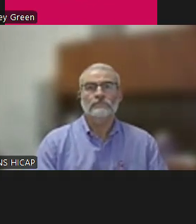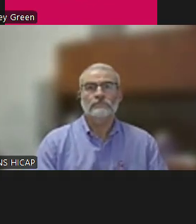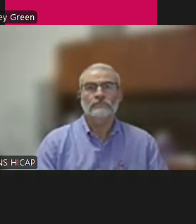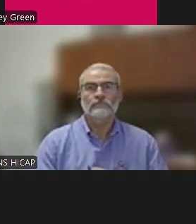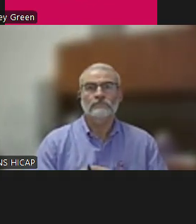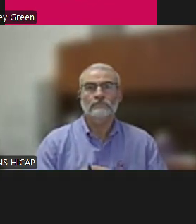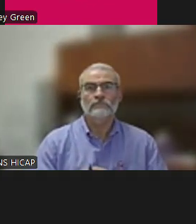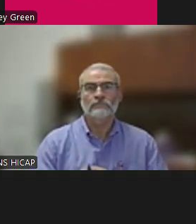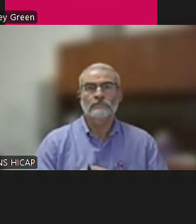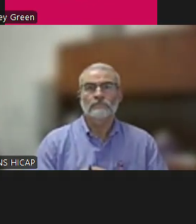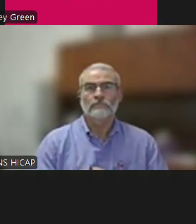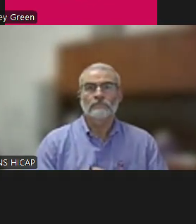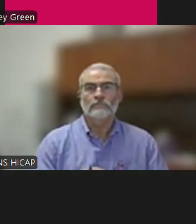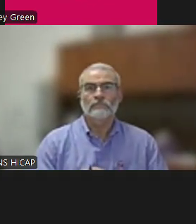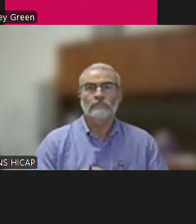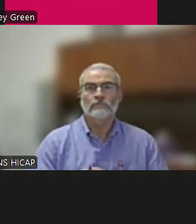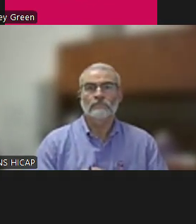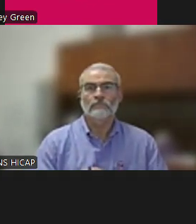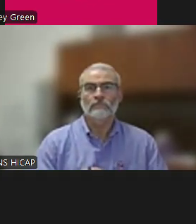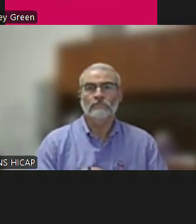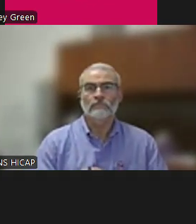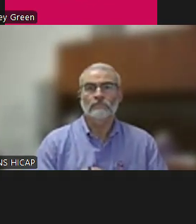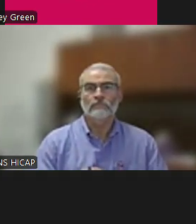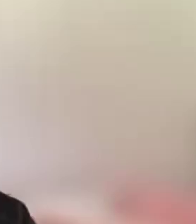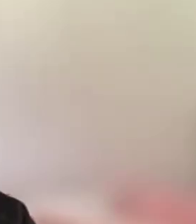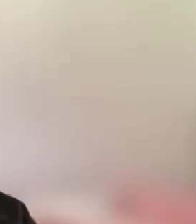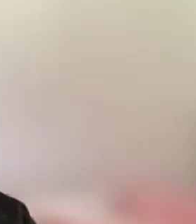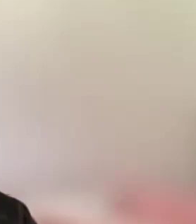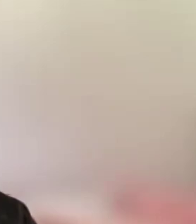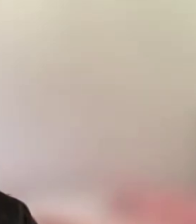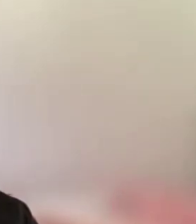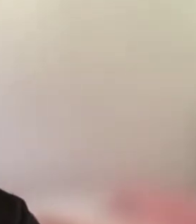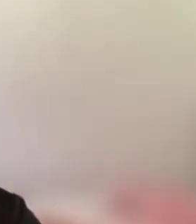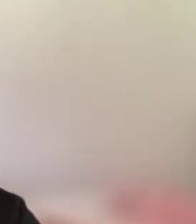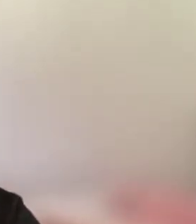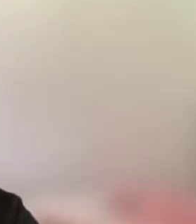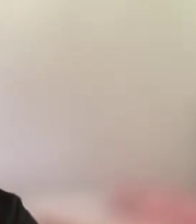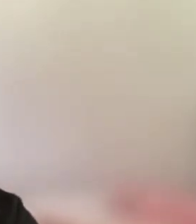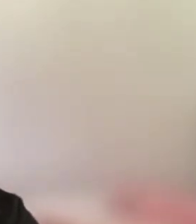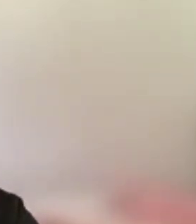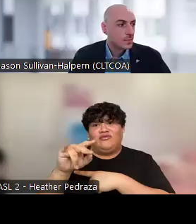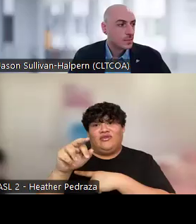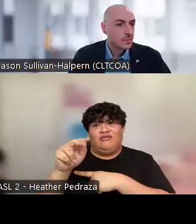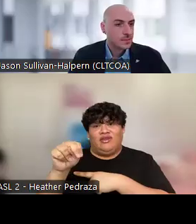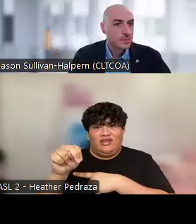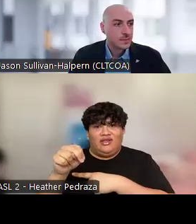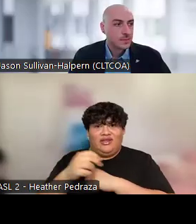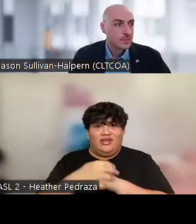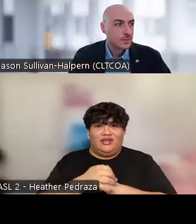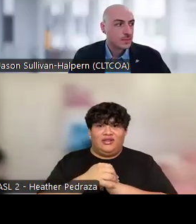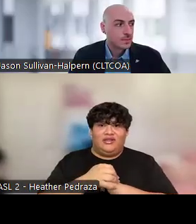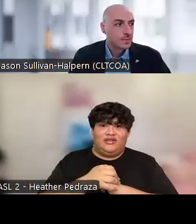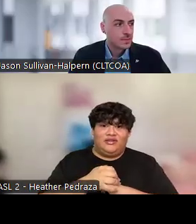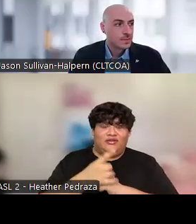now's the time for me to throw it over to Vivian Mbaku for